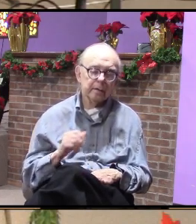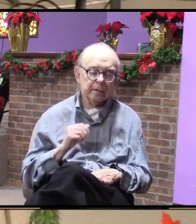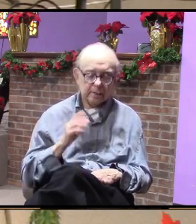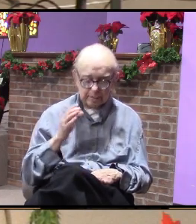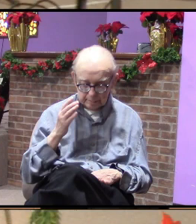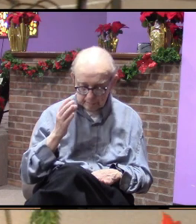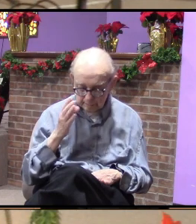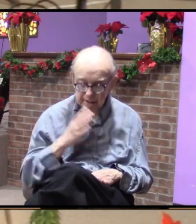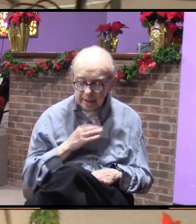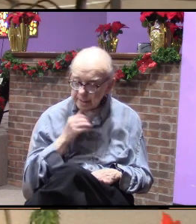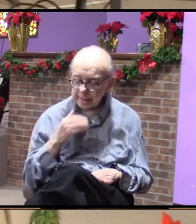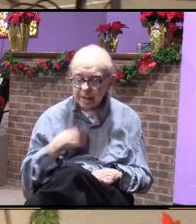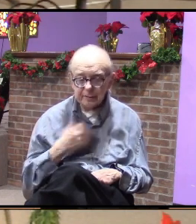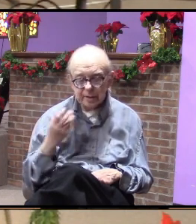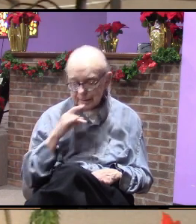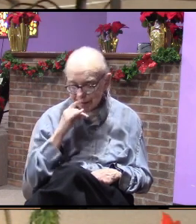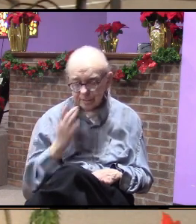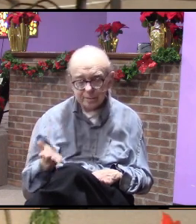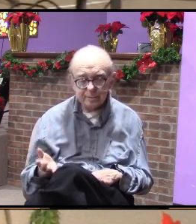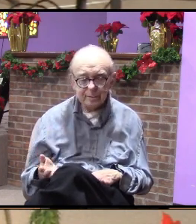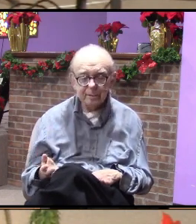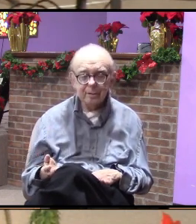kids.